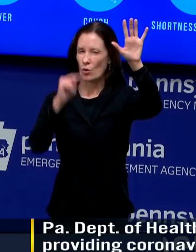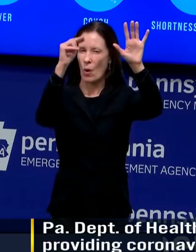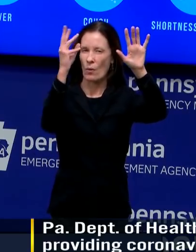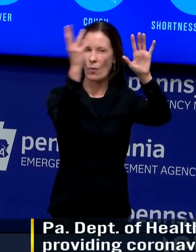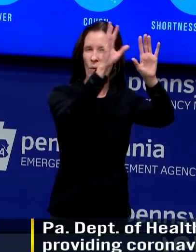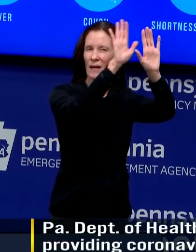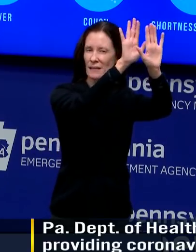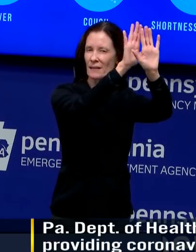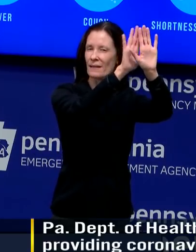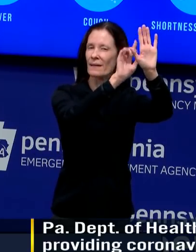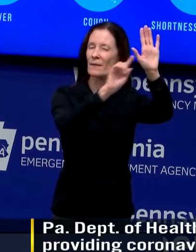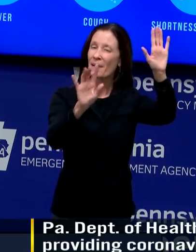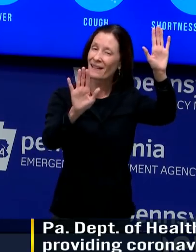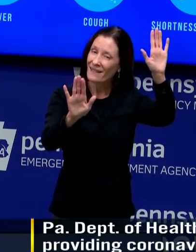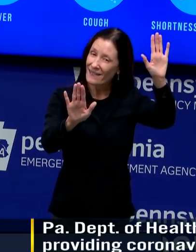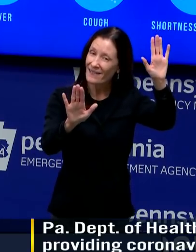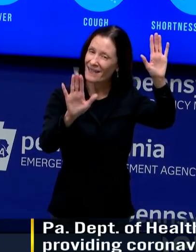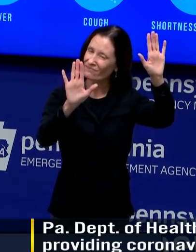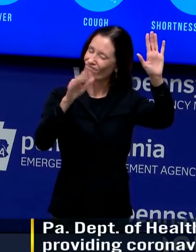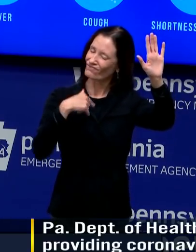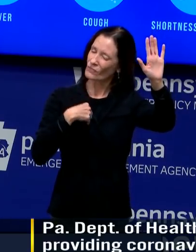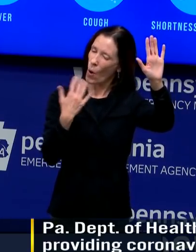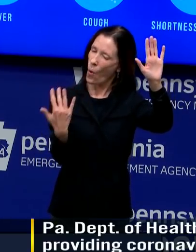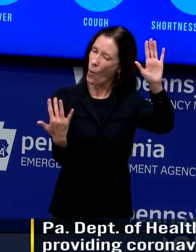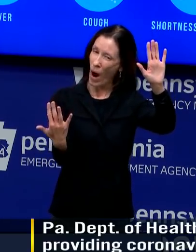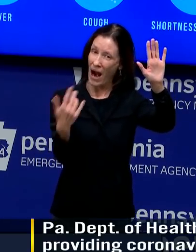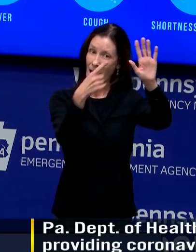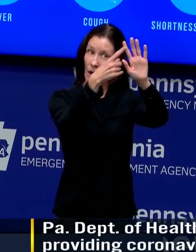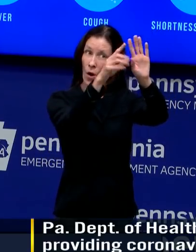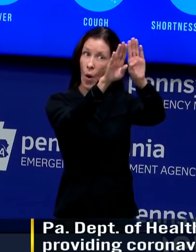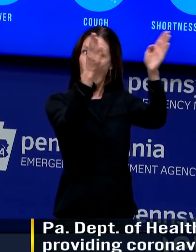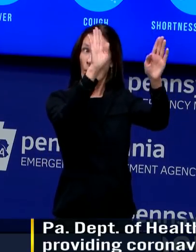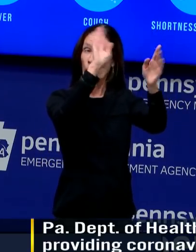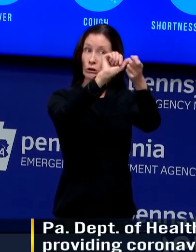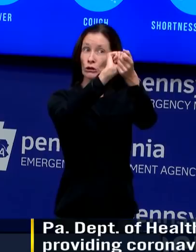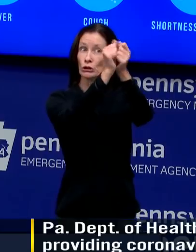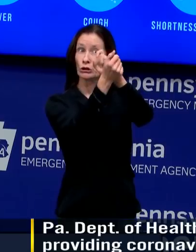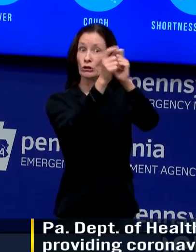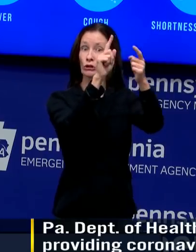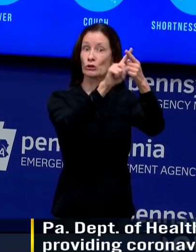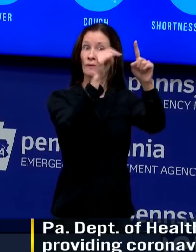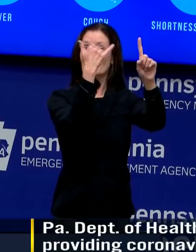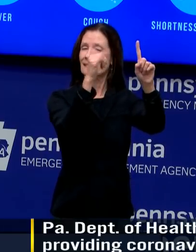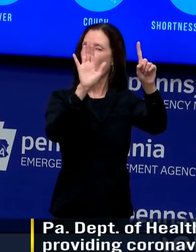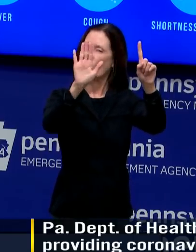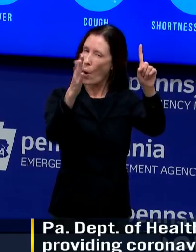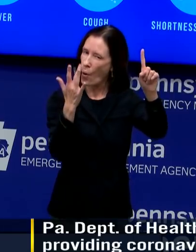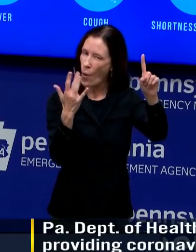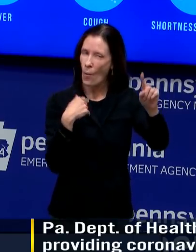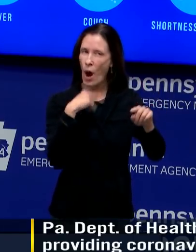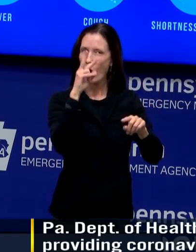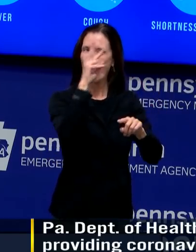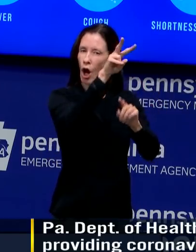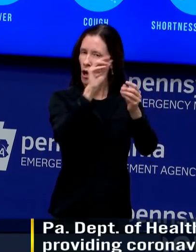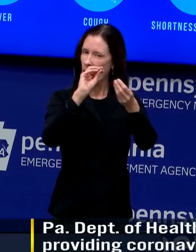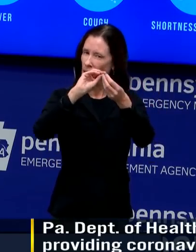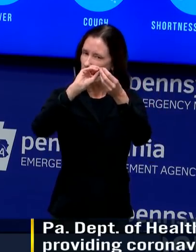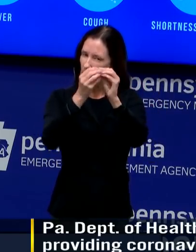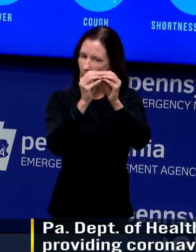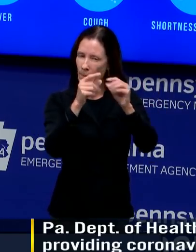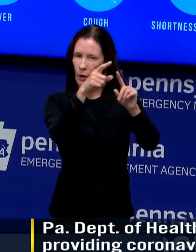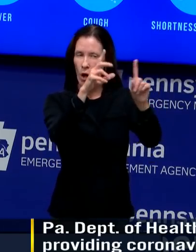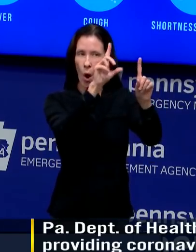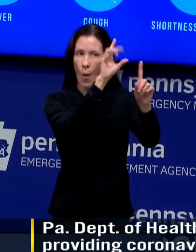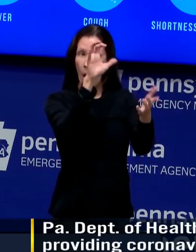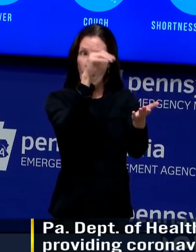the data is going to drive this. And you know, I say sort of the central northwestern part of the